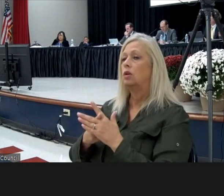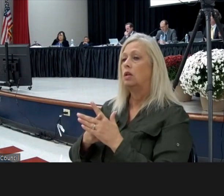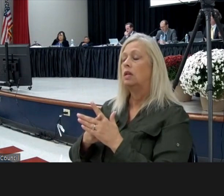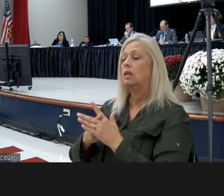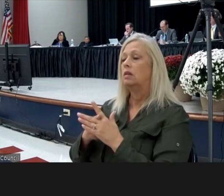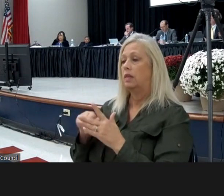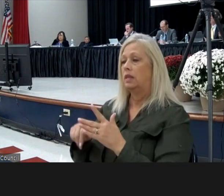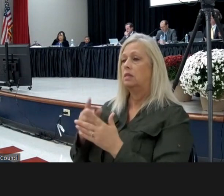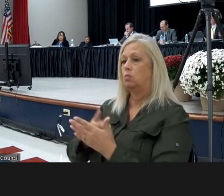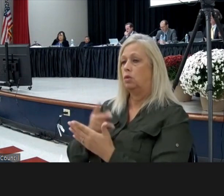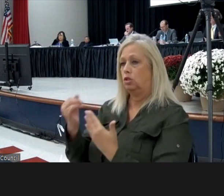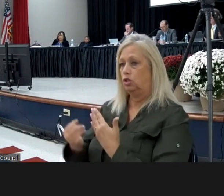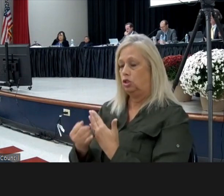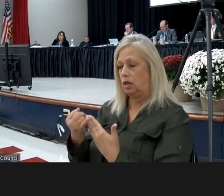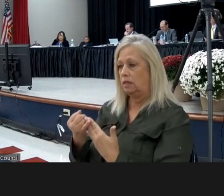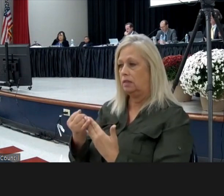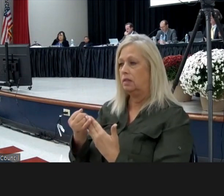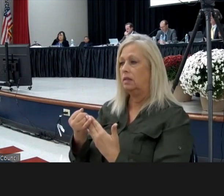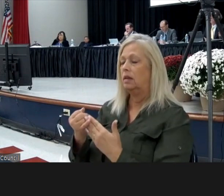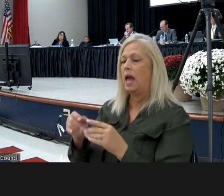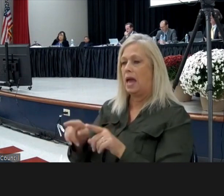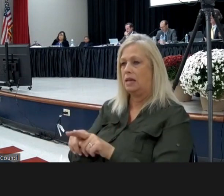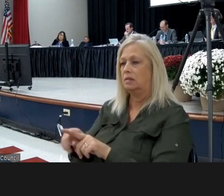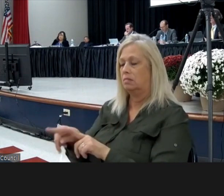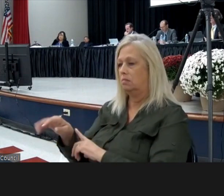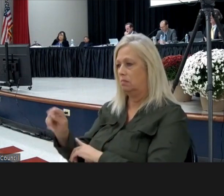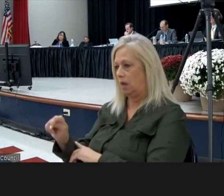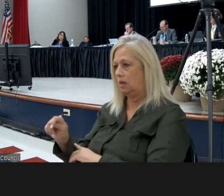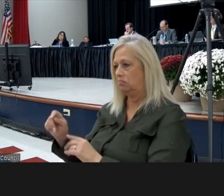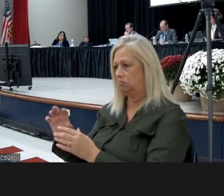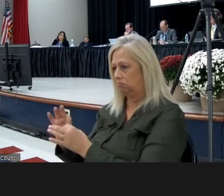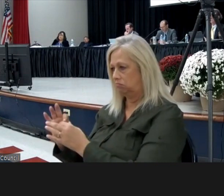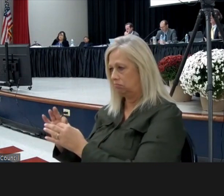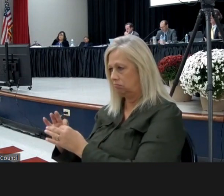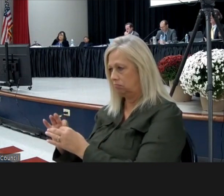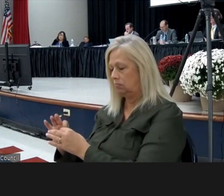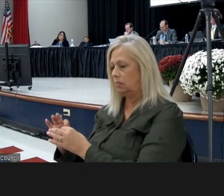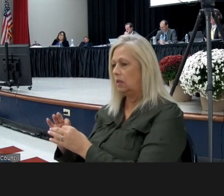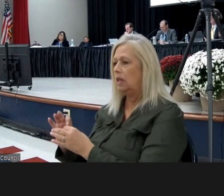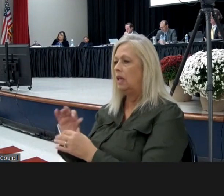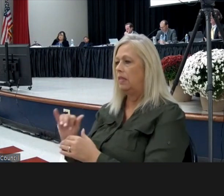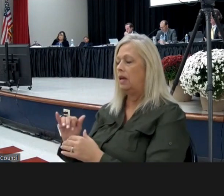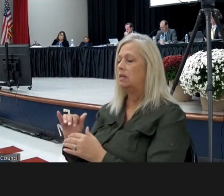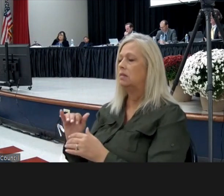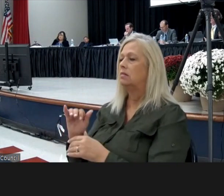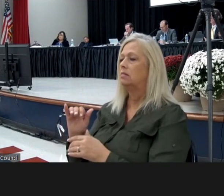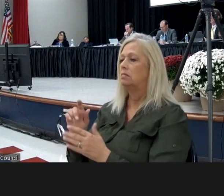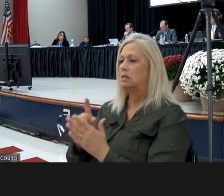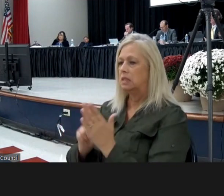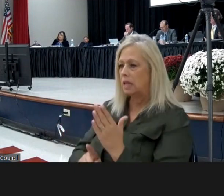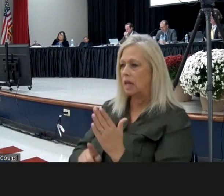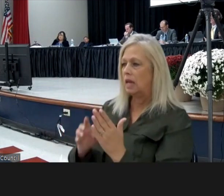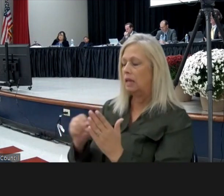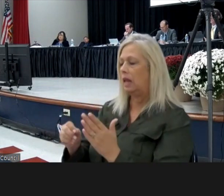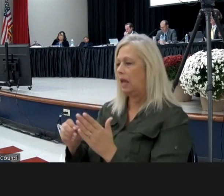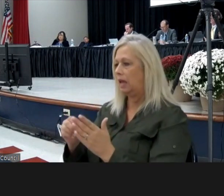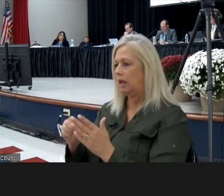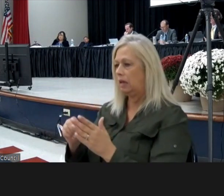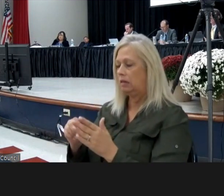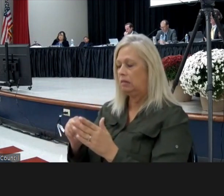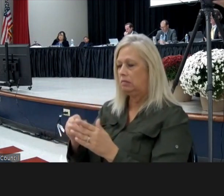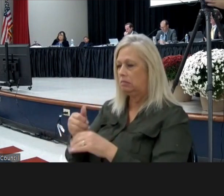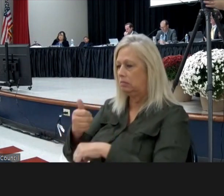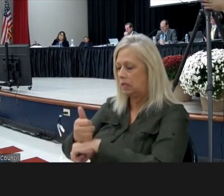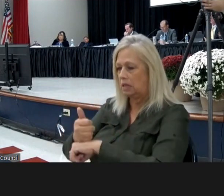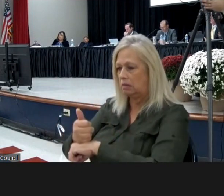again, as Pat mentioned, looking for that synchronicity of design and site layout and all those kinds of things, getting the